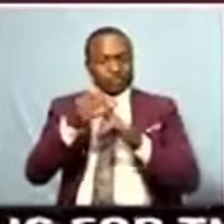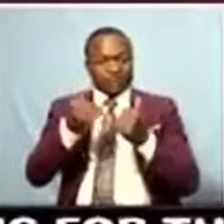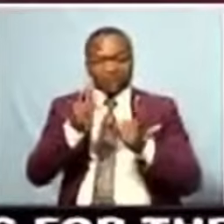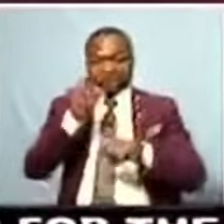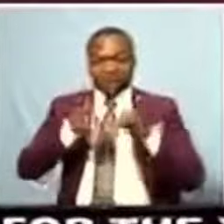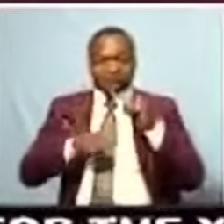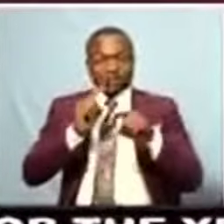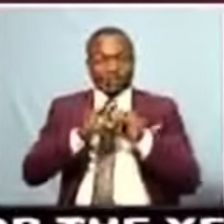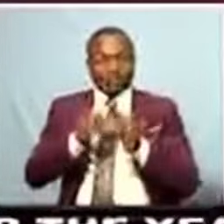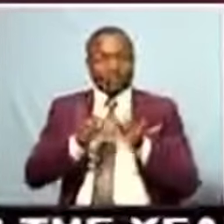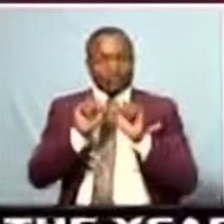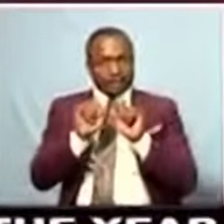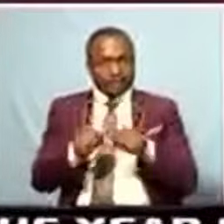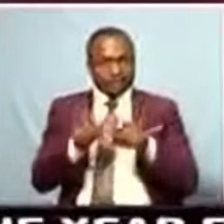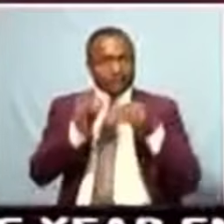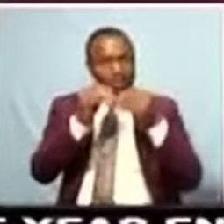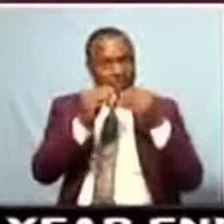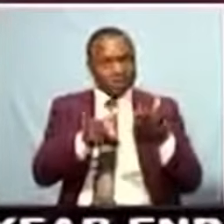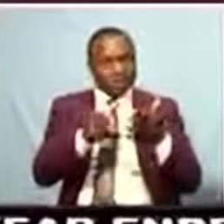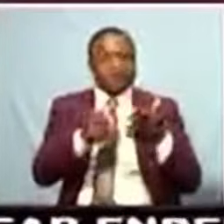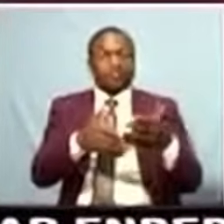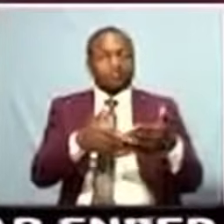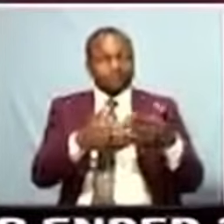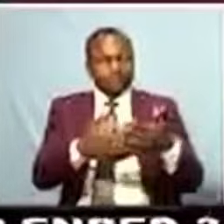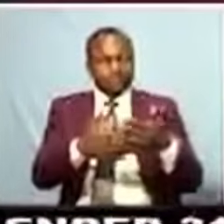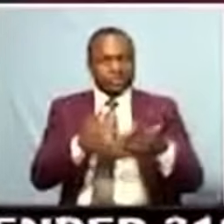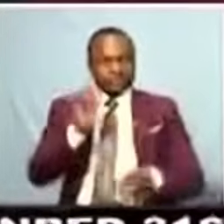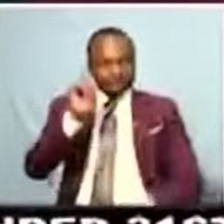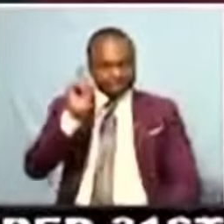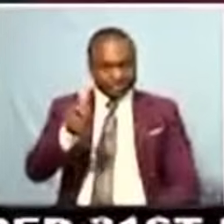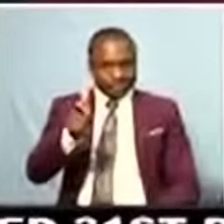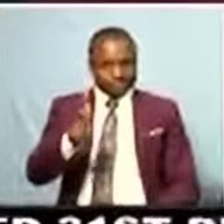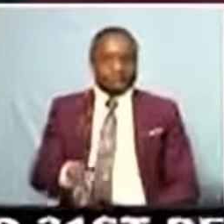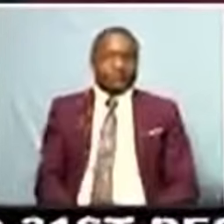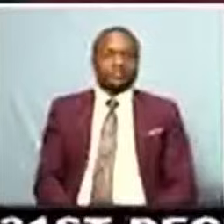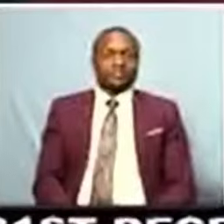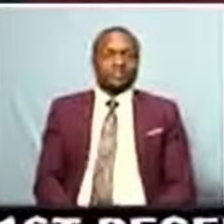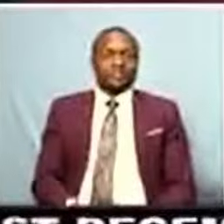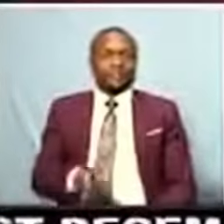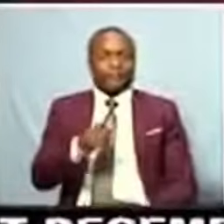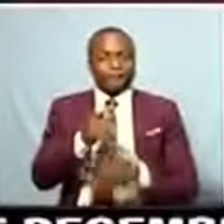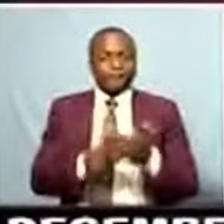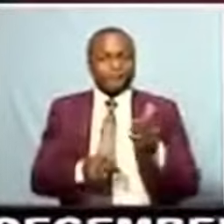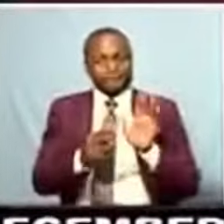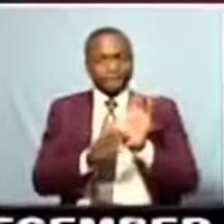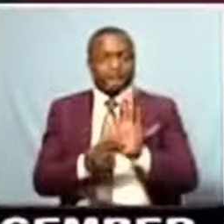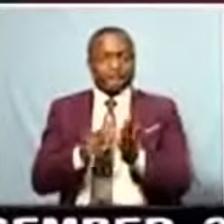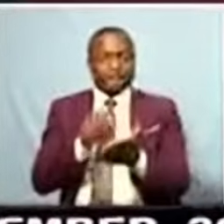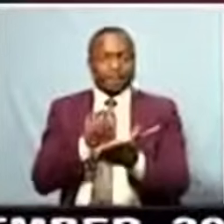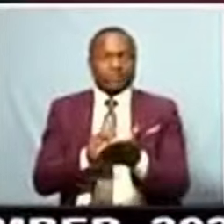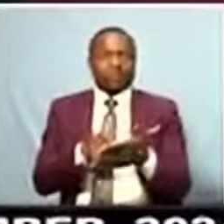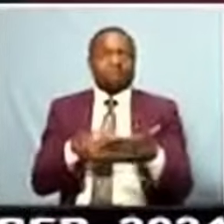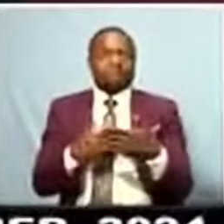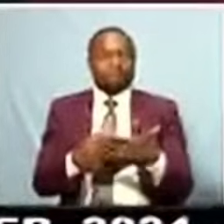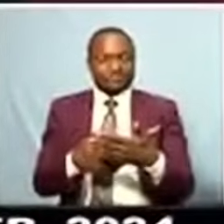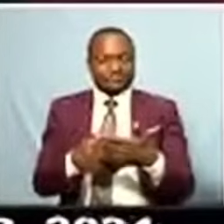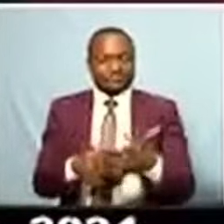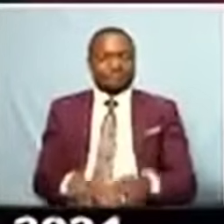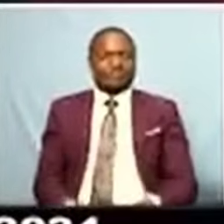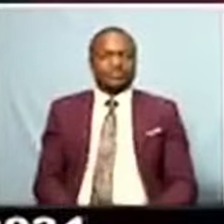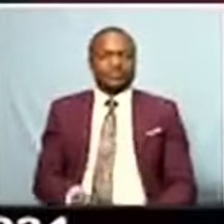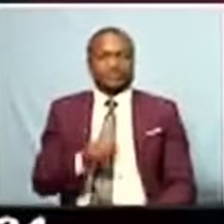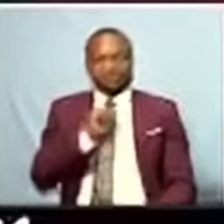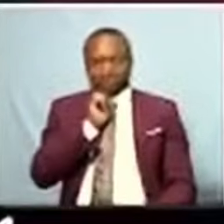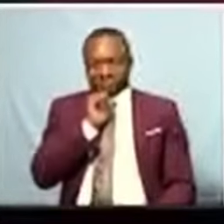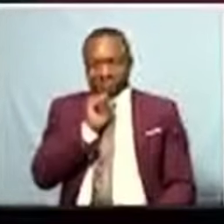so, but I can avail that document later. And what also appears in this paper is not